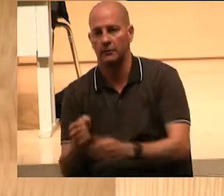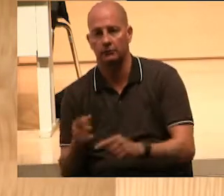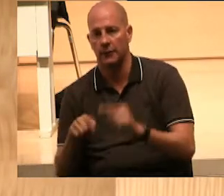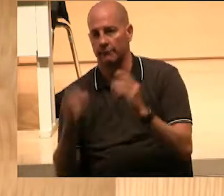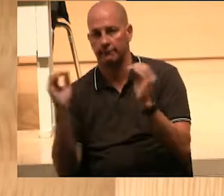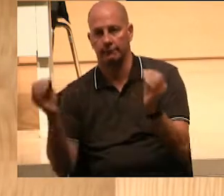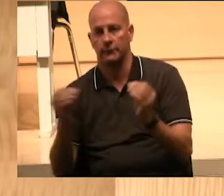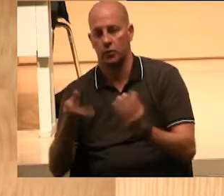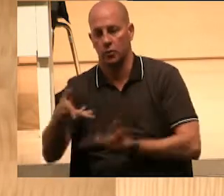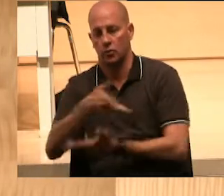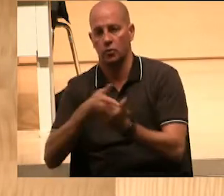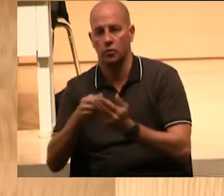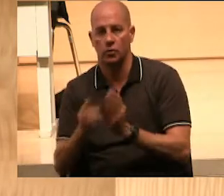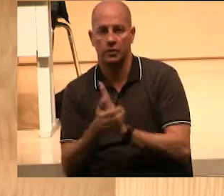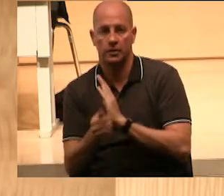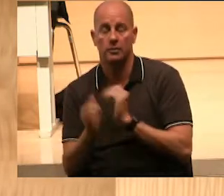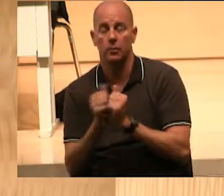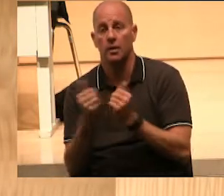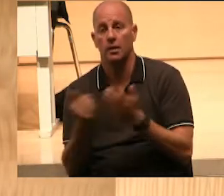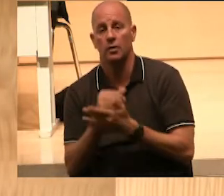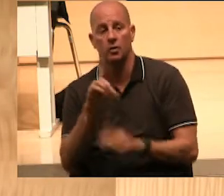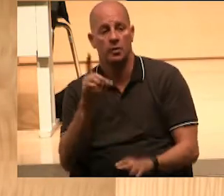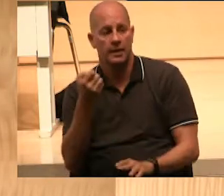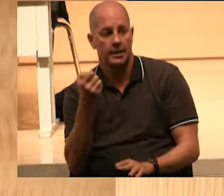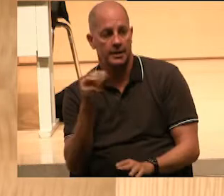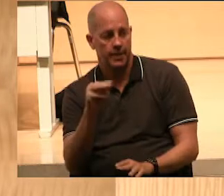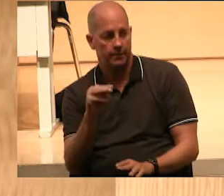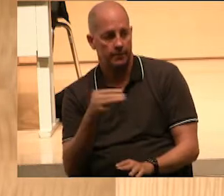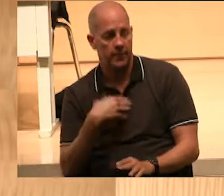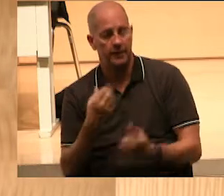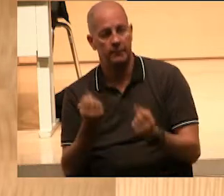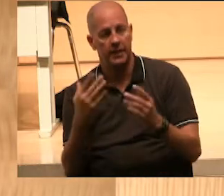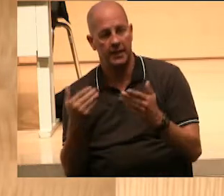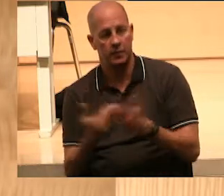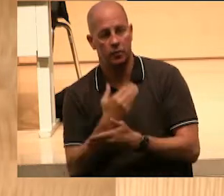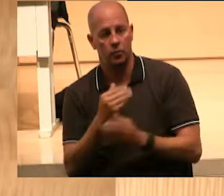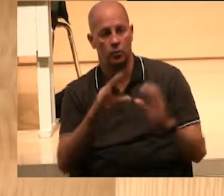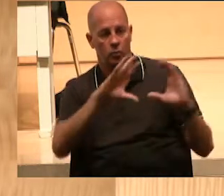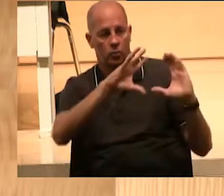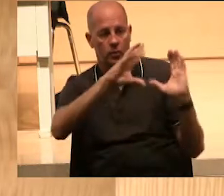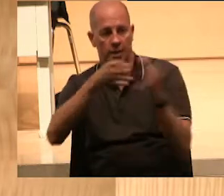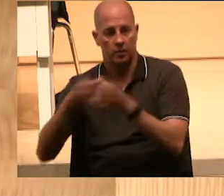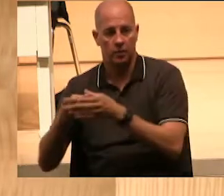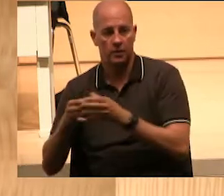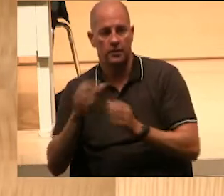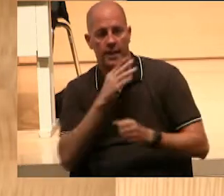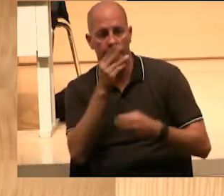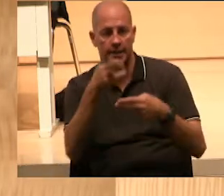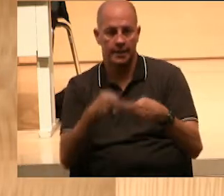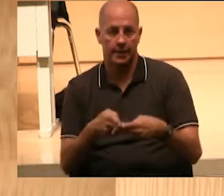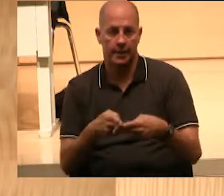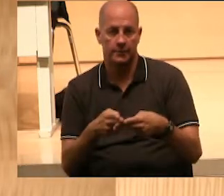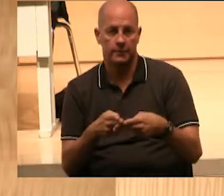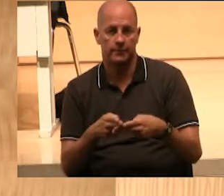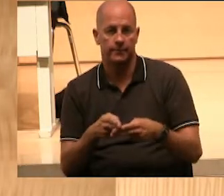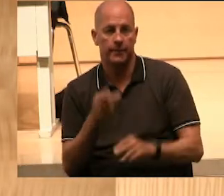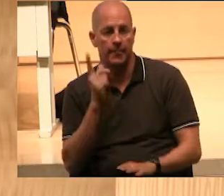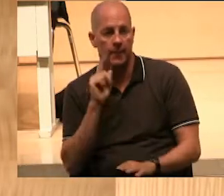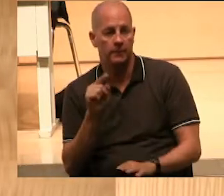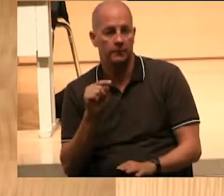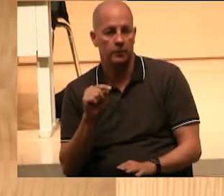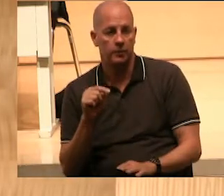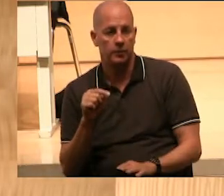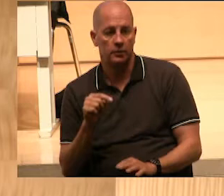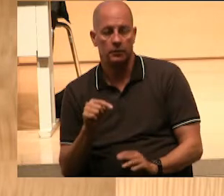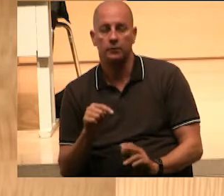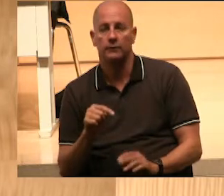intelligence. With our new DSM, there are a lot of new categories and names for these, for the